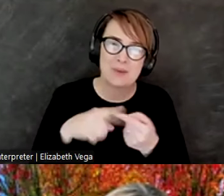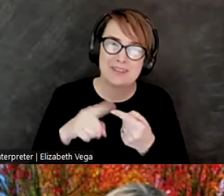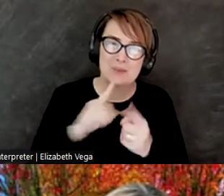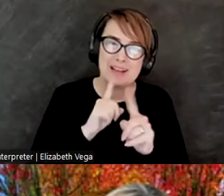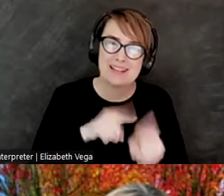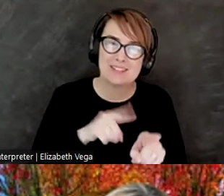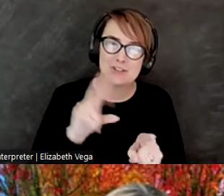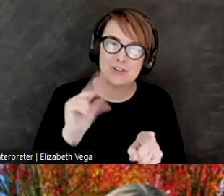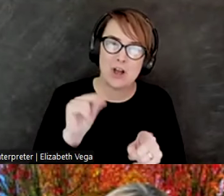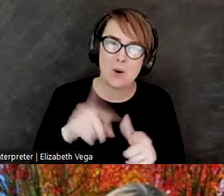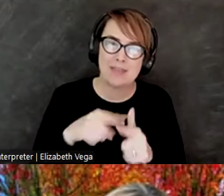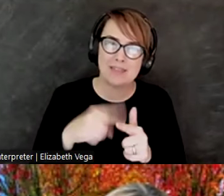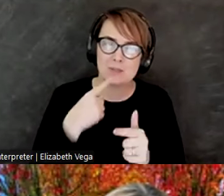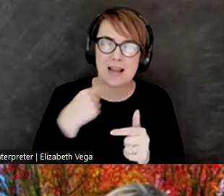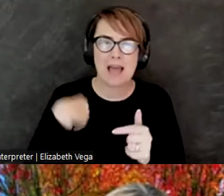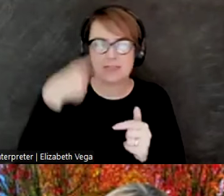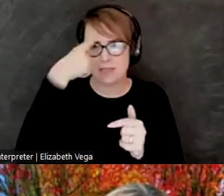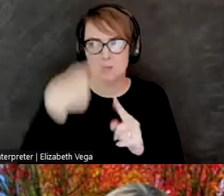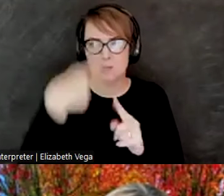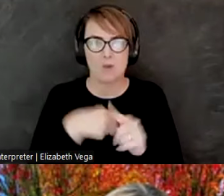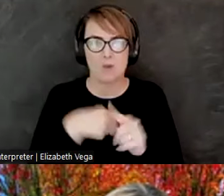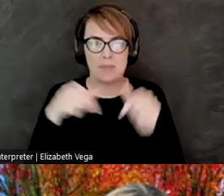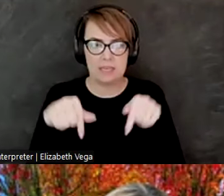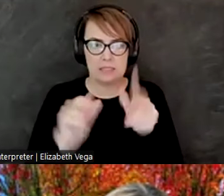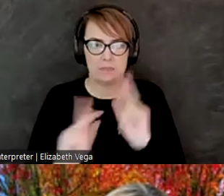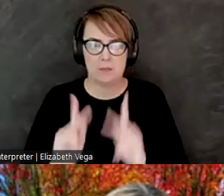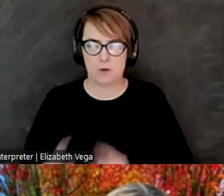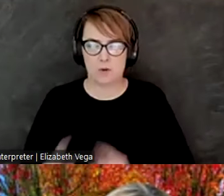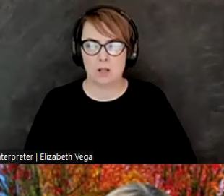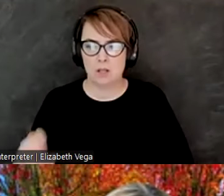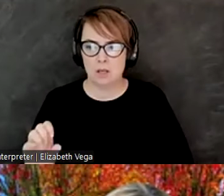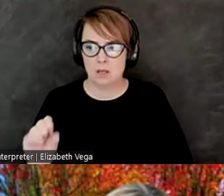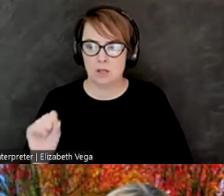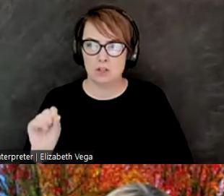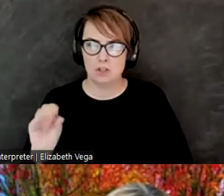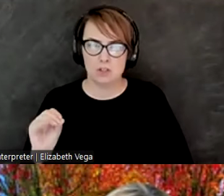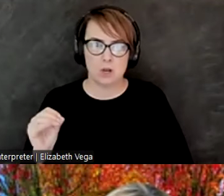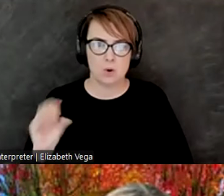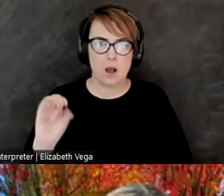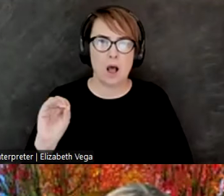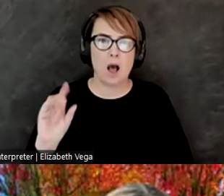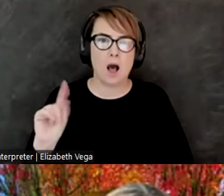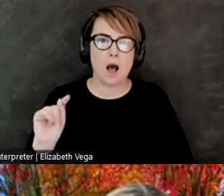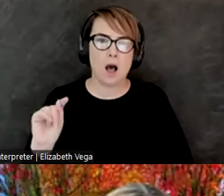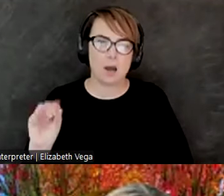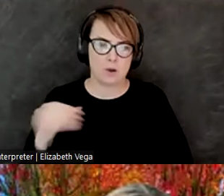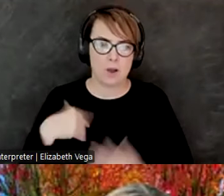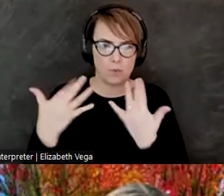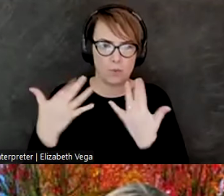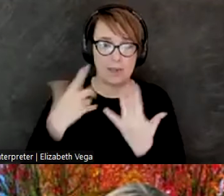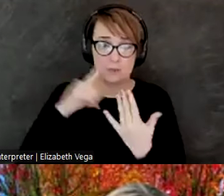wrote, I thought it was from these people. So I'll look for your clarification.